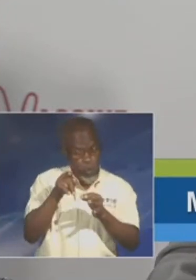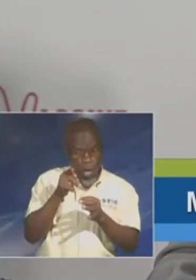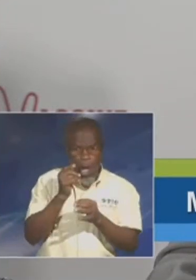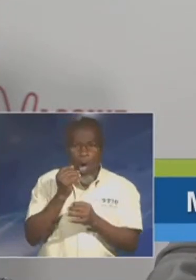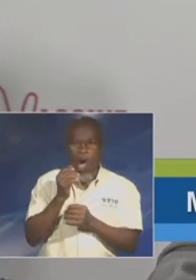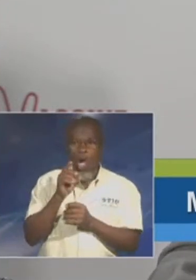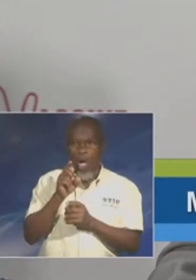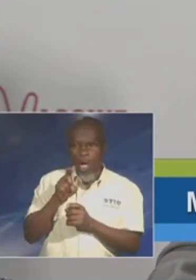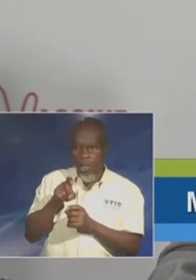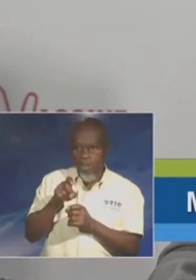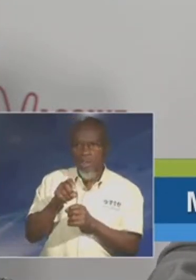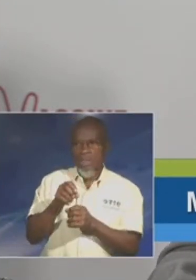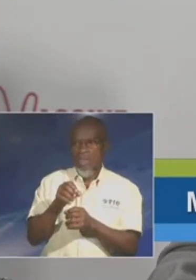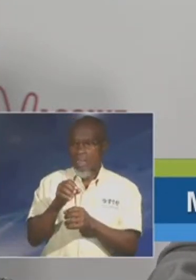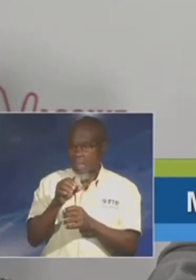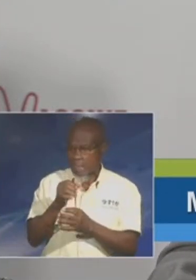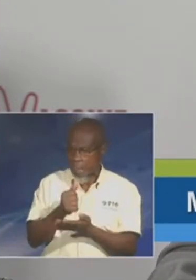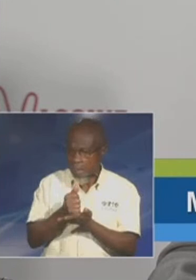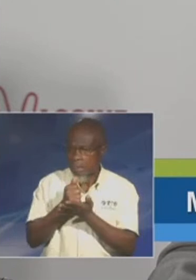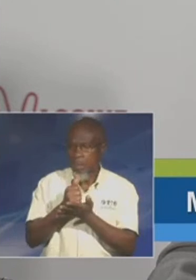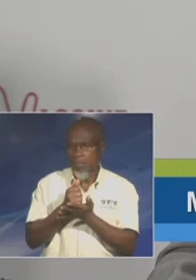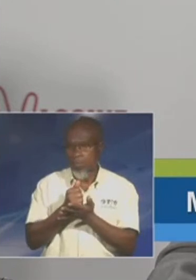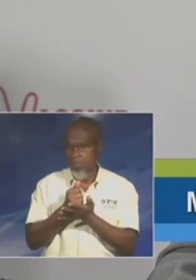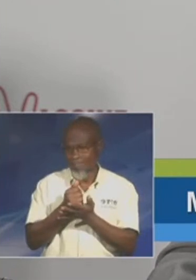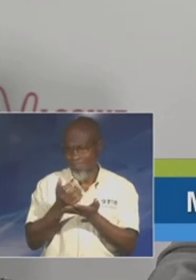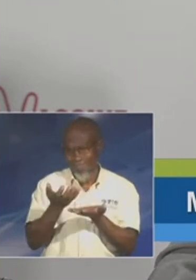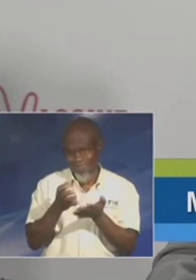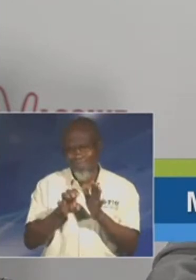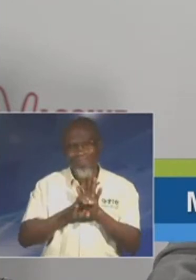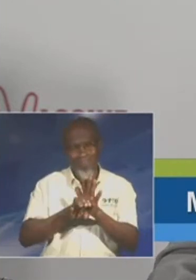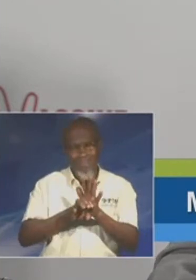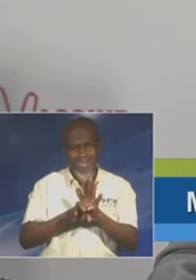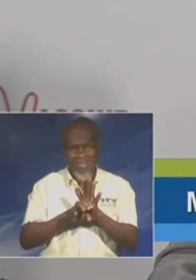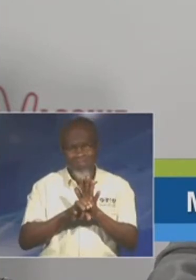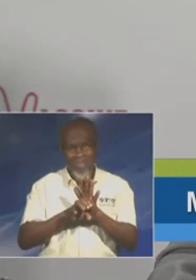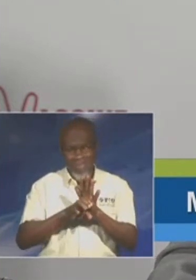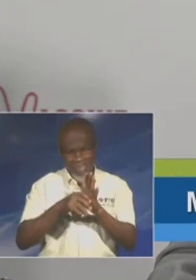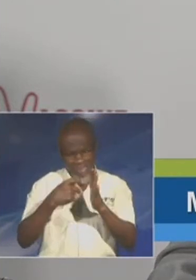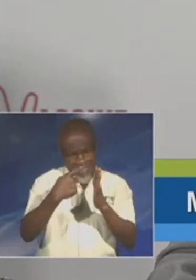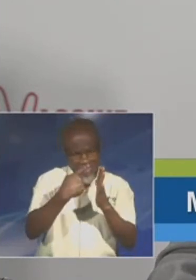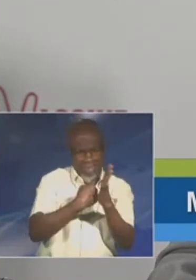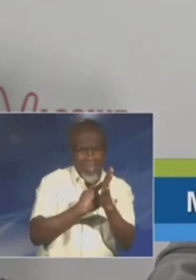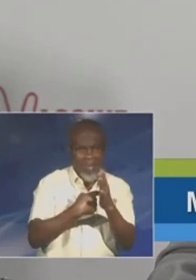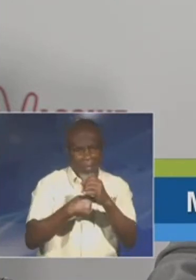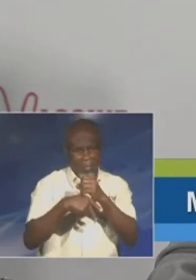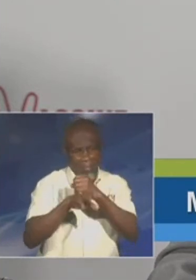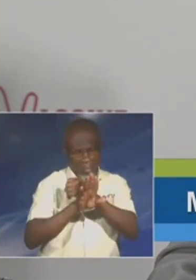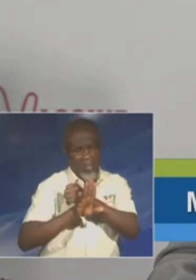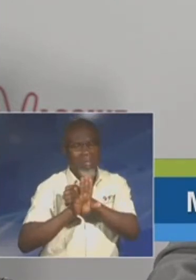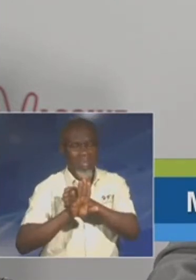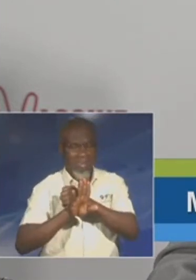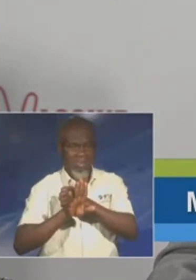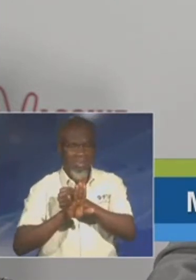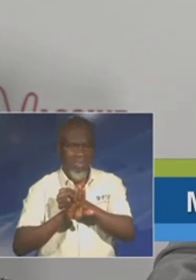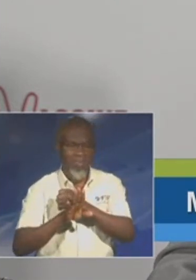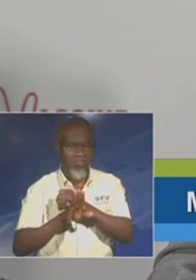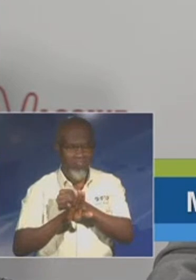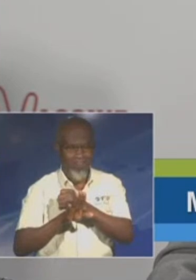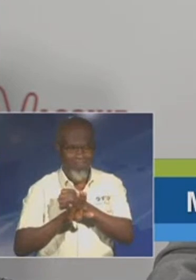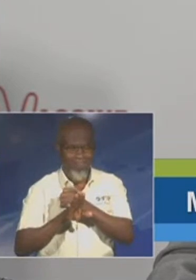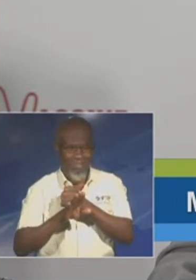1, suicide prevention, the top page visited. 2, gender-based